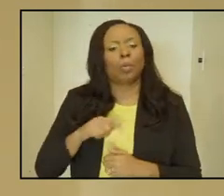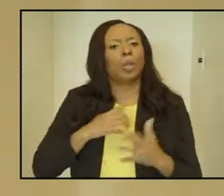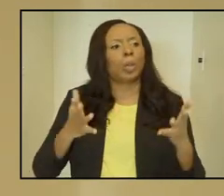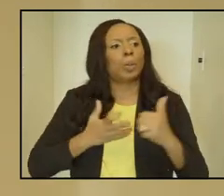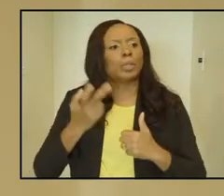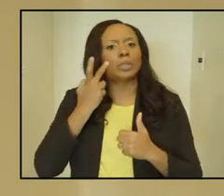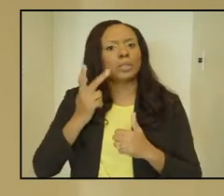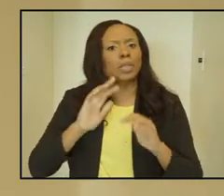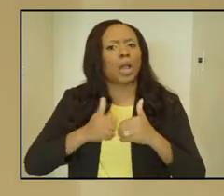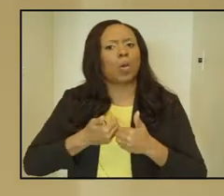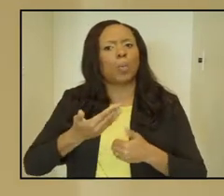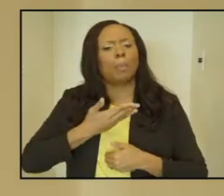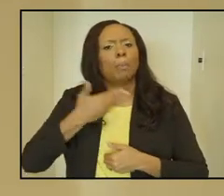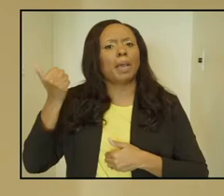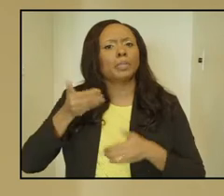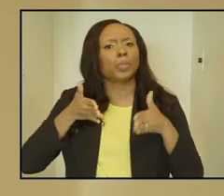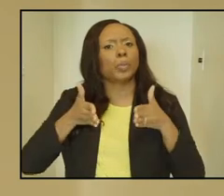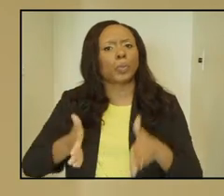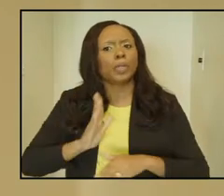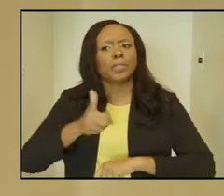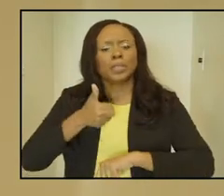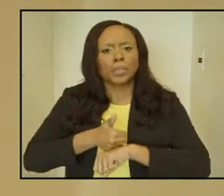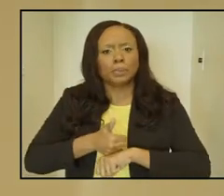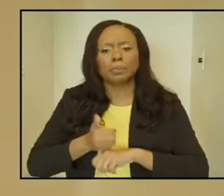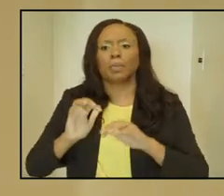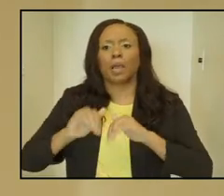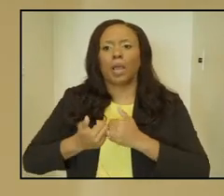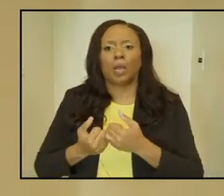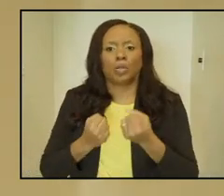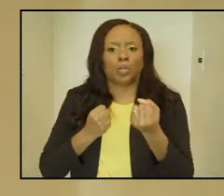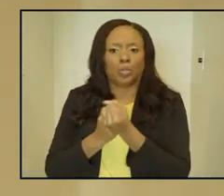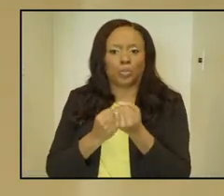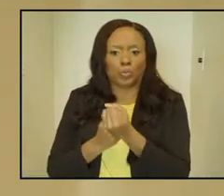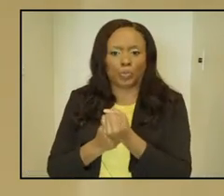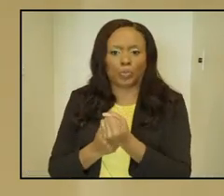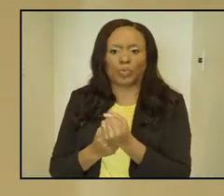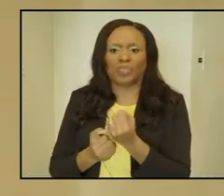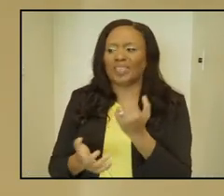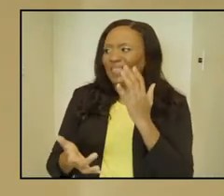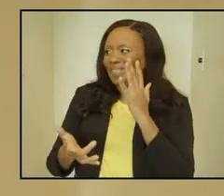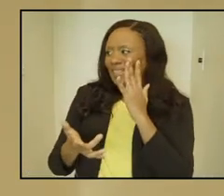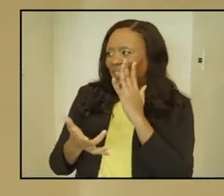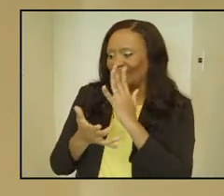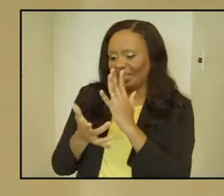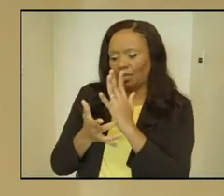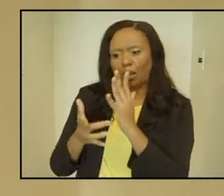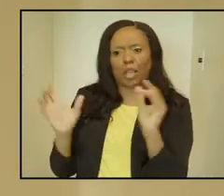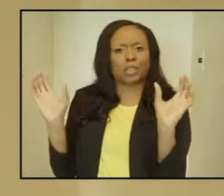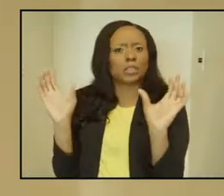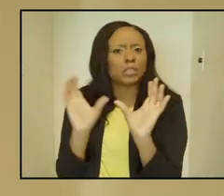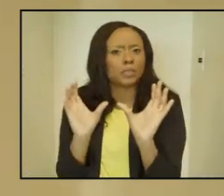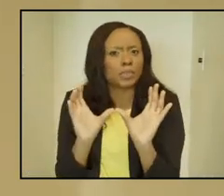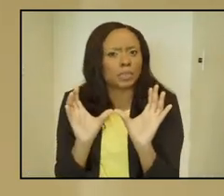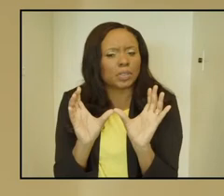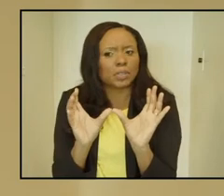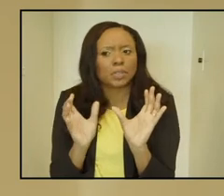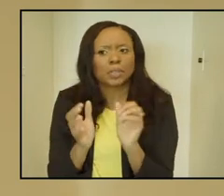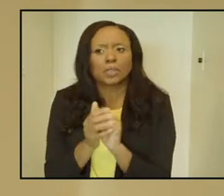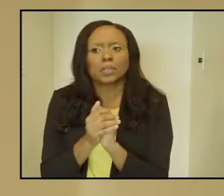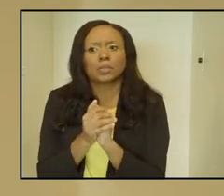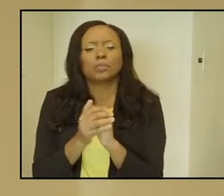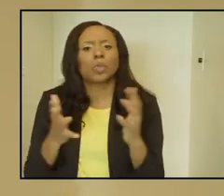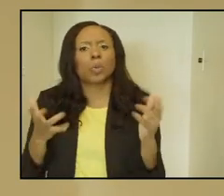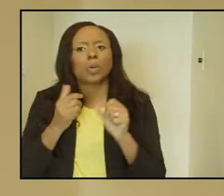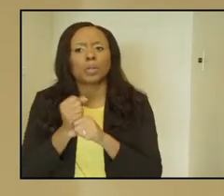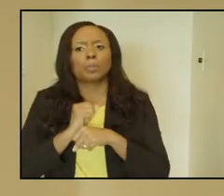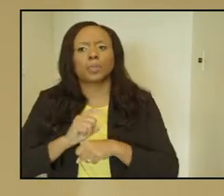and with the capability to support the issuance of electronic certificates with the relevant security features built